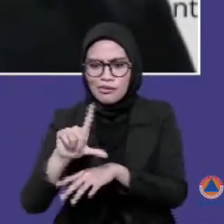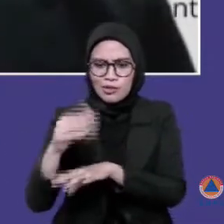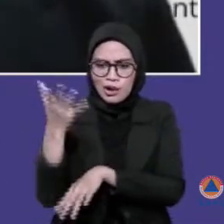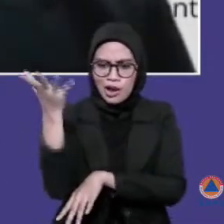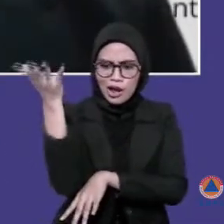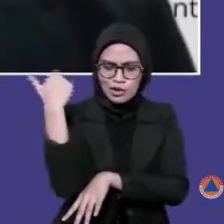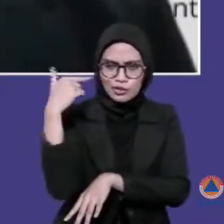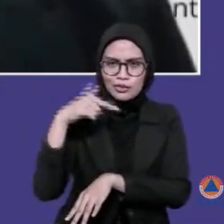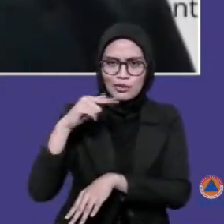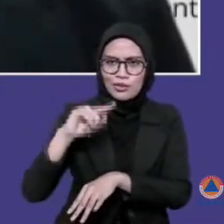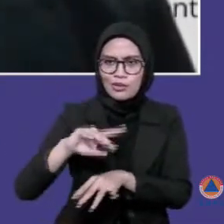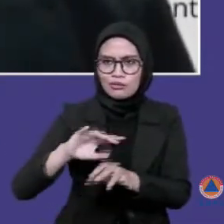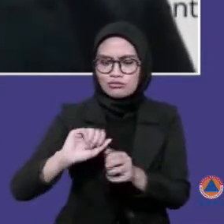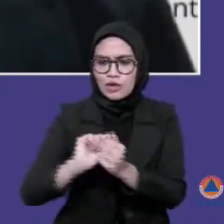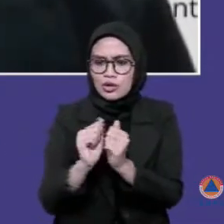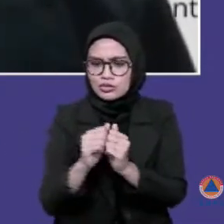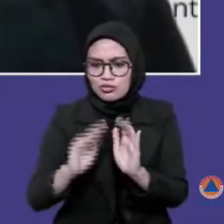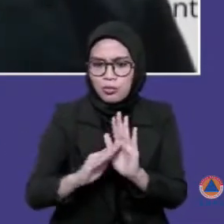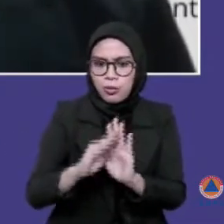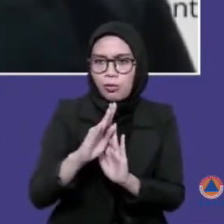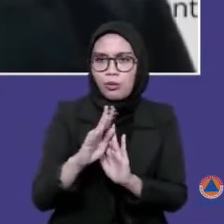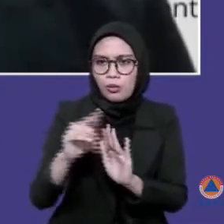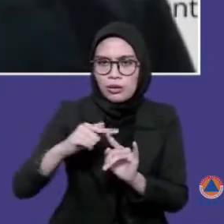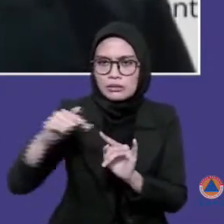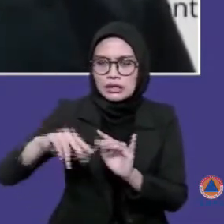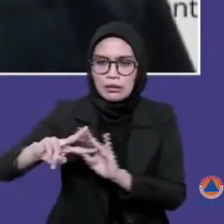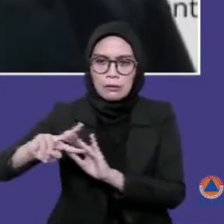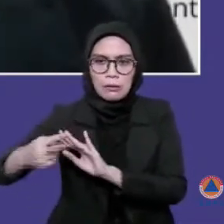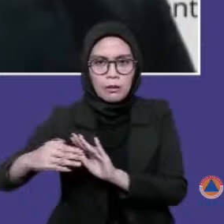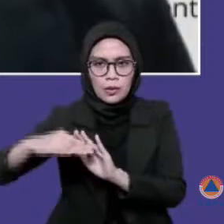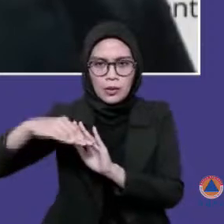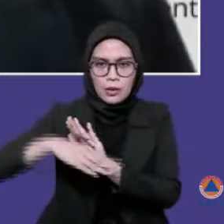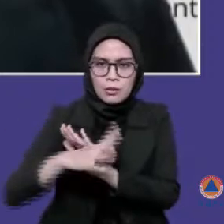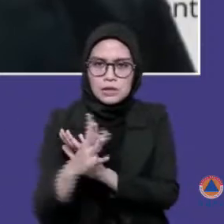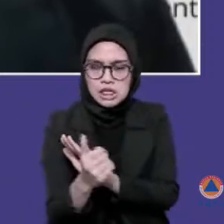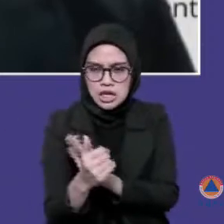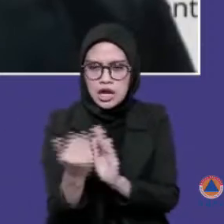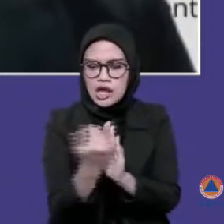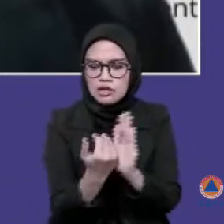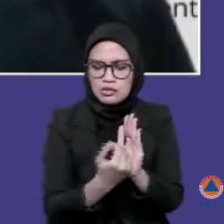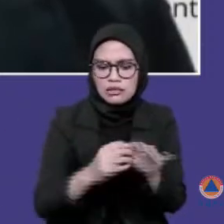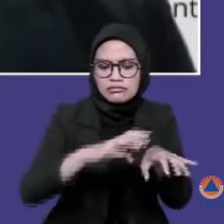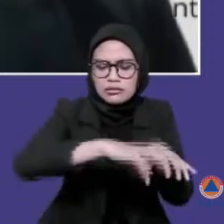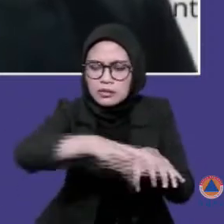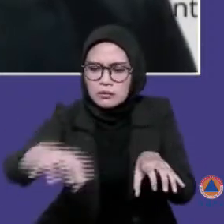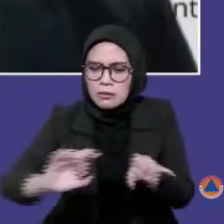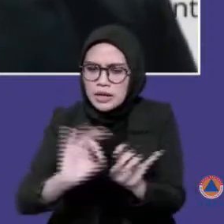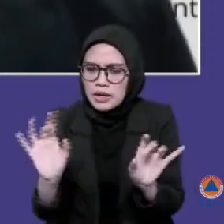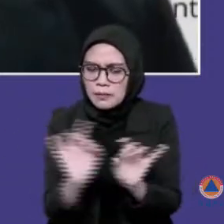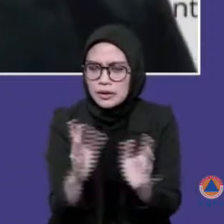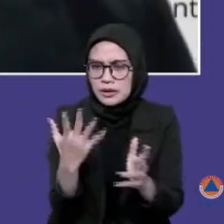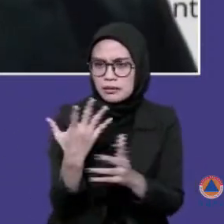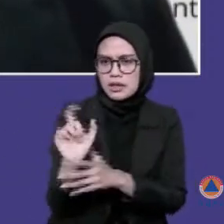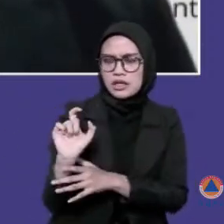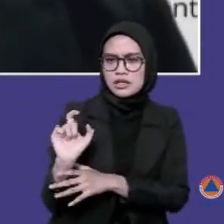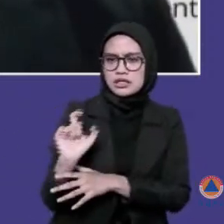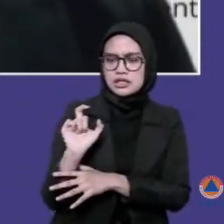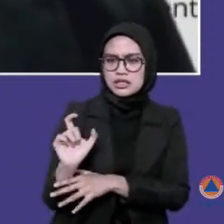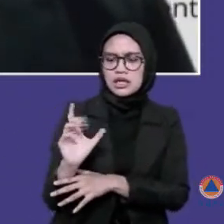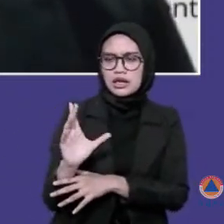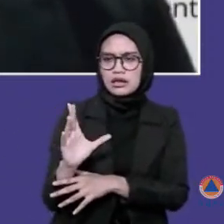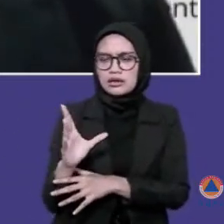the Delta wave interrupted things, and I think we all understand that. But I suppose we're just looking at whether there's